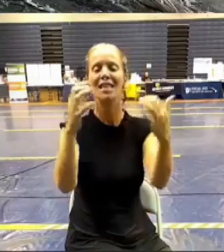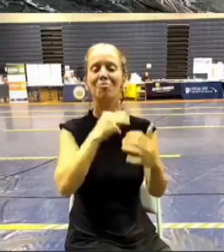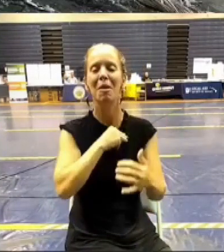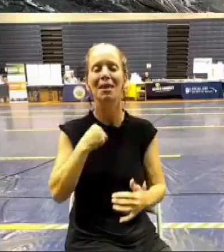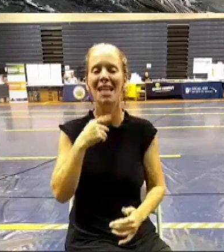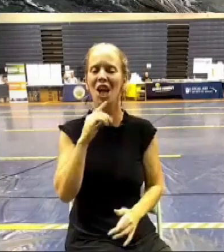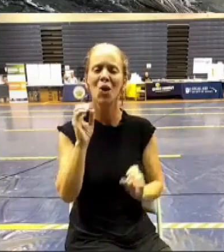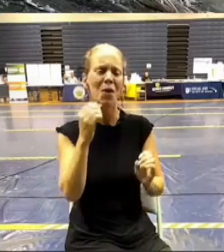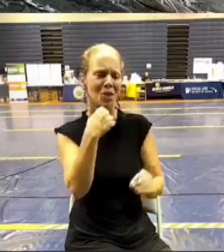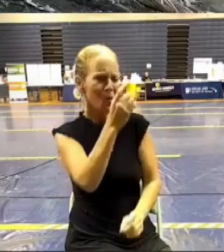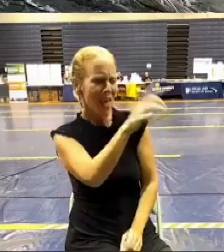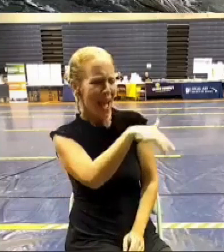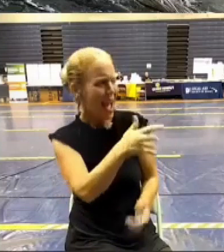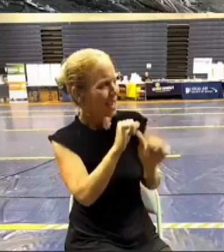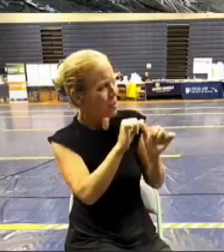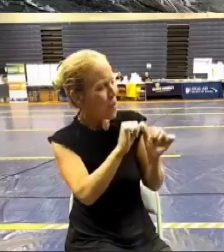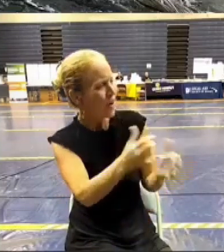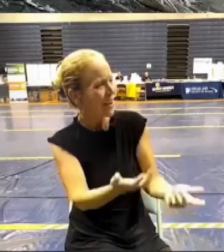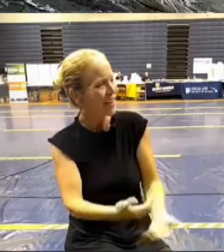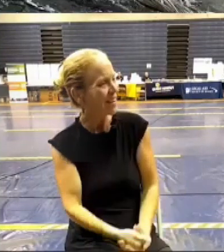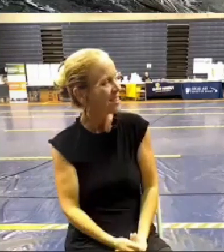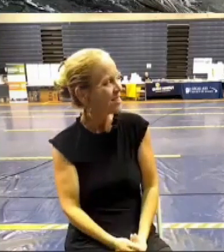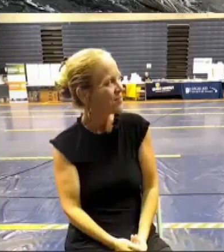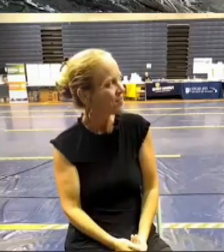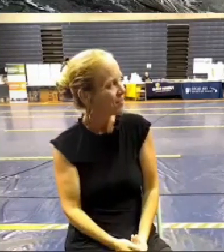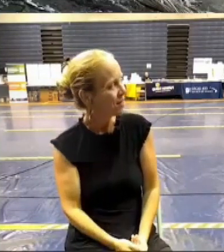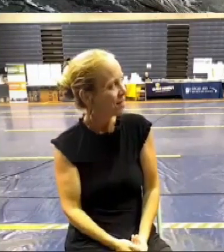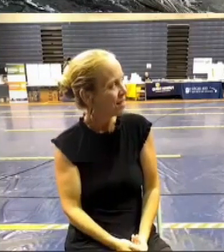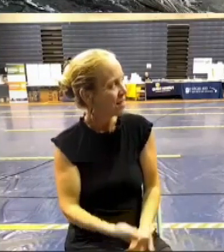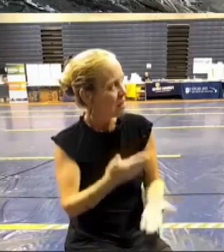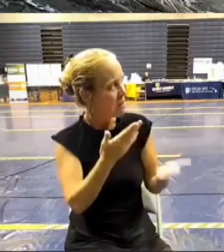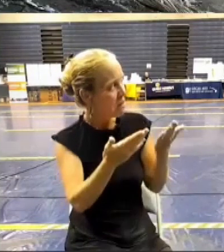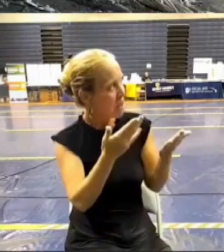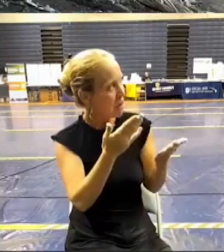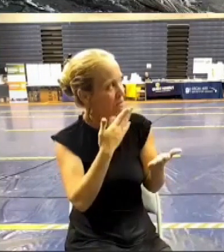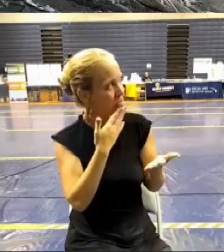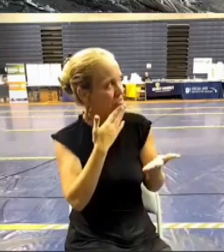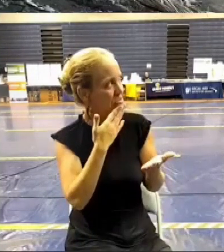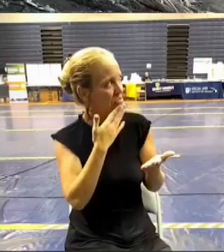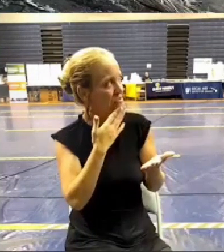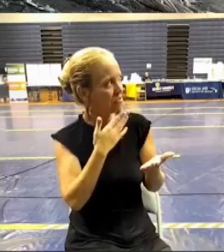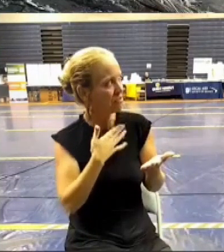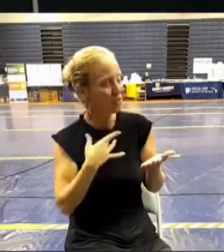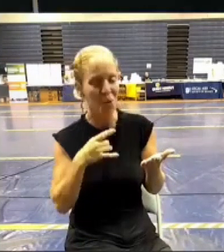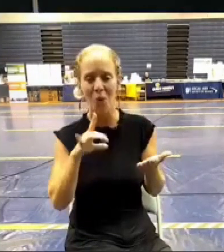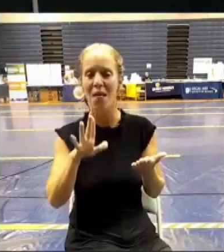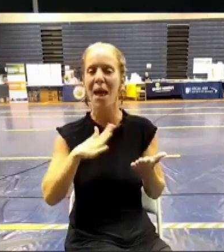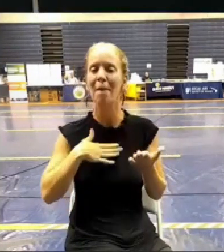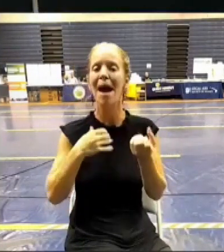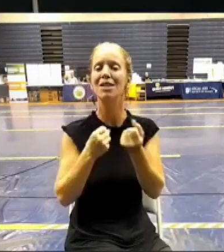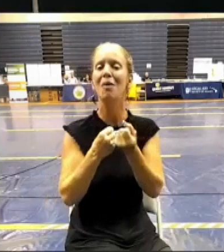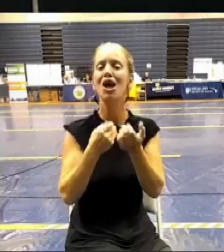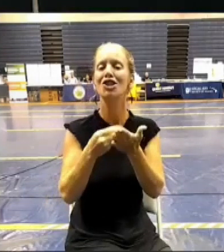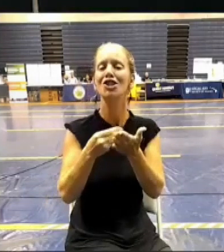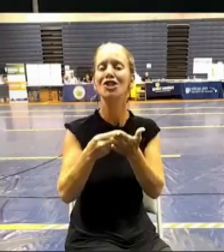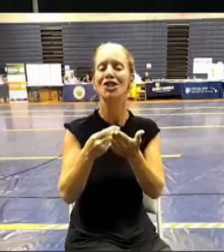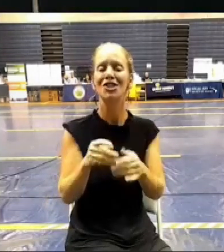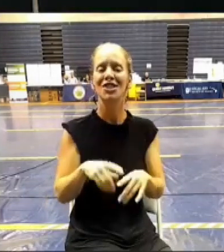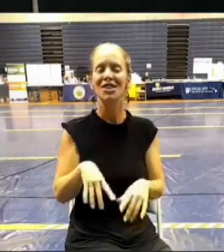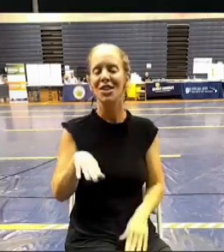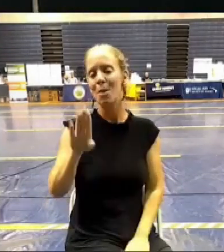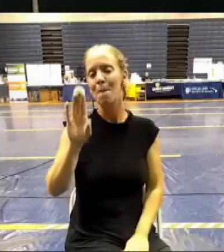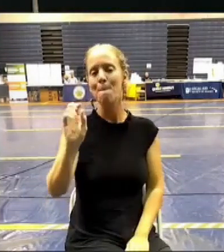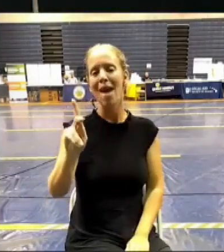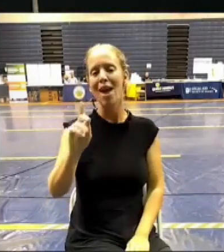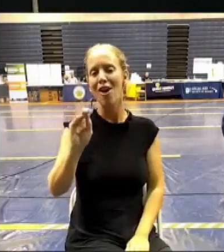Okay, that's where we're at. Okay. I guess somebody doesn't like Bank of Hawaii. Okay. Anyway, here's some new construction